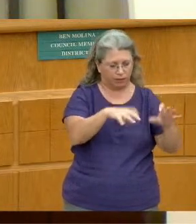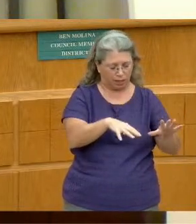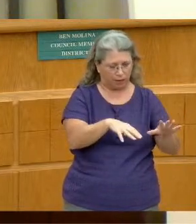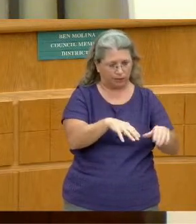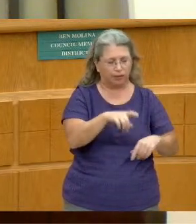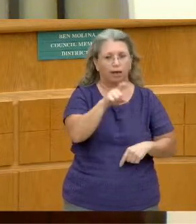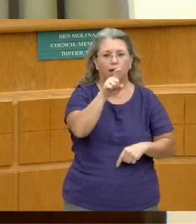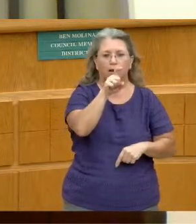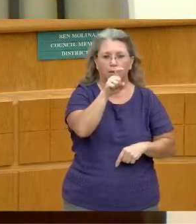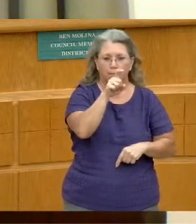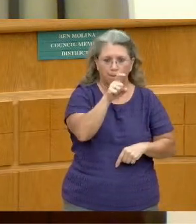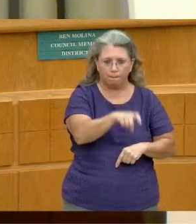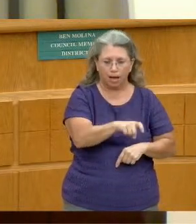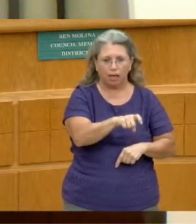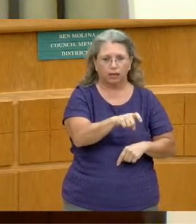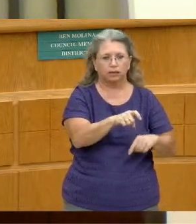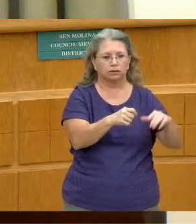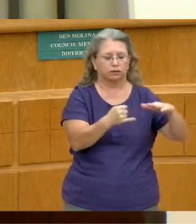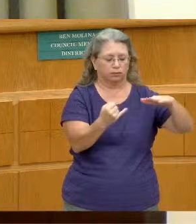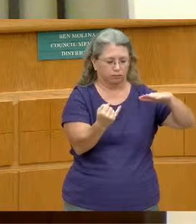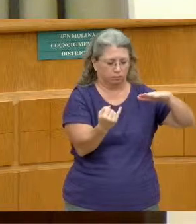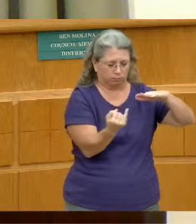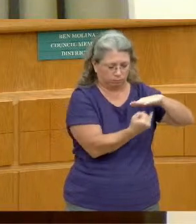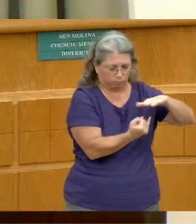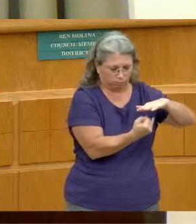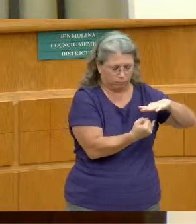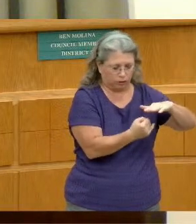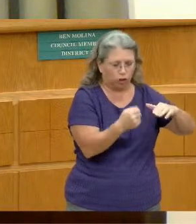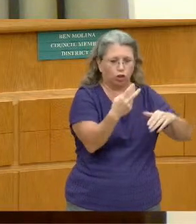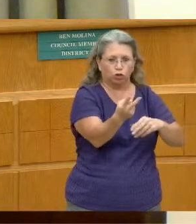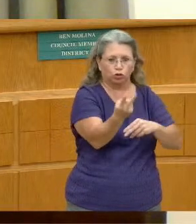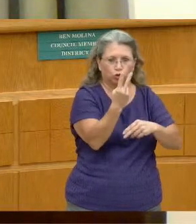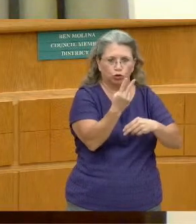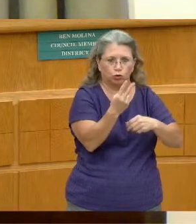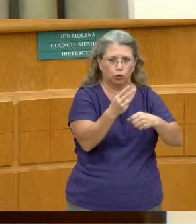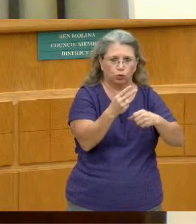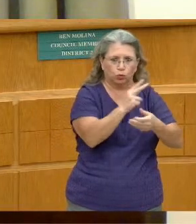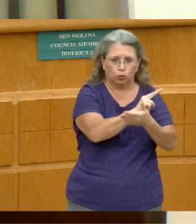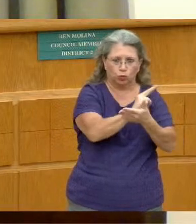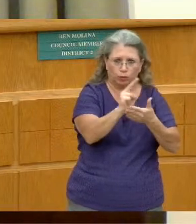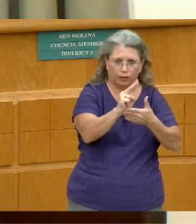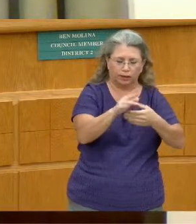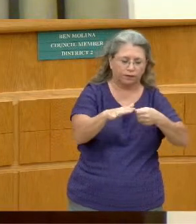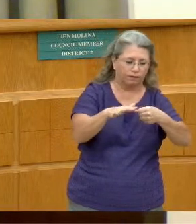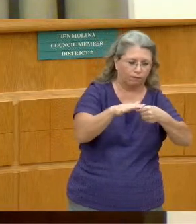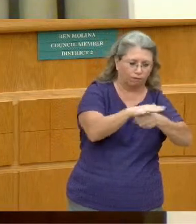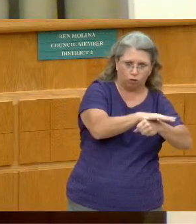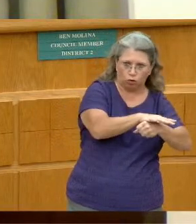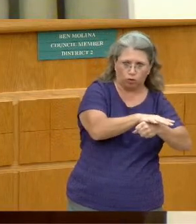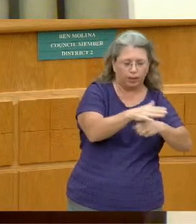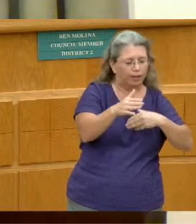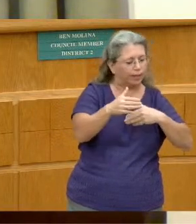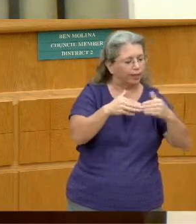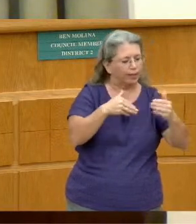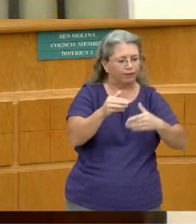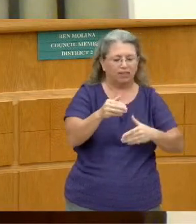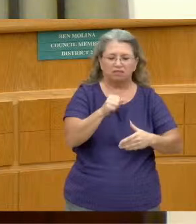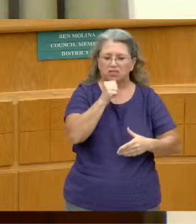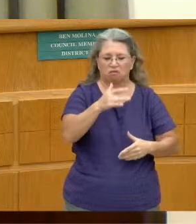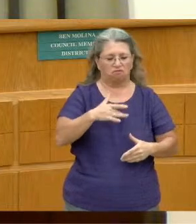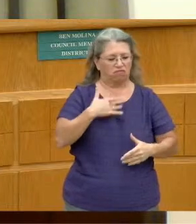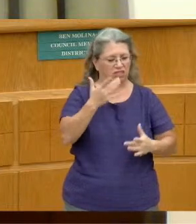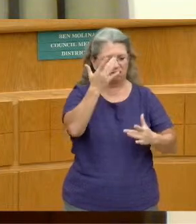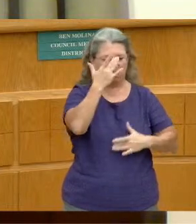the 2 full weeks, even if you are not sick. We have many people that say, I don't need to